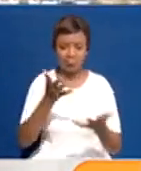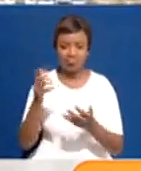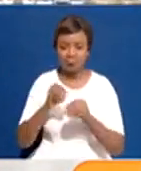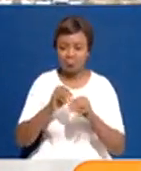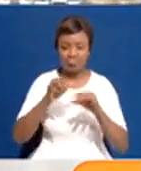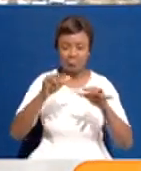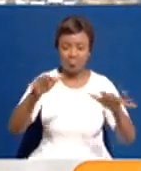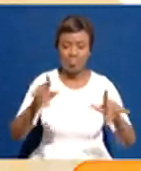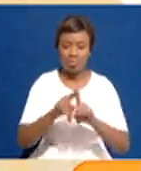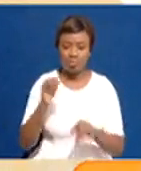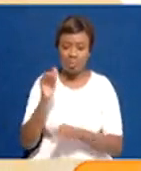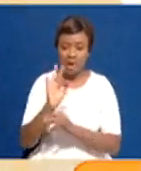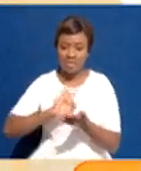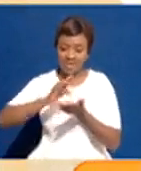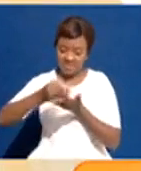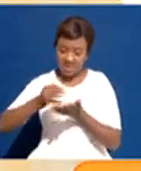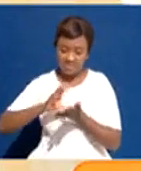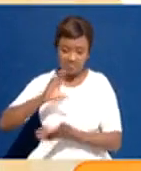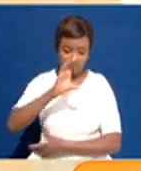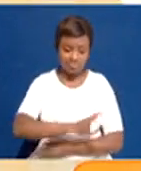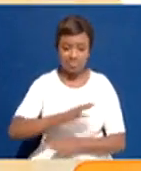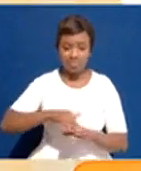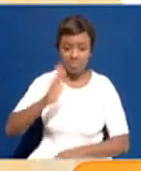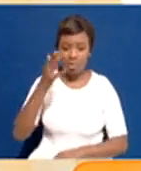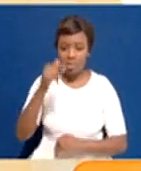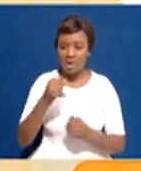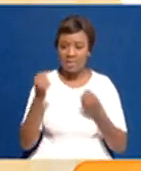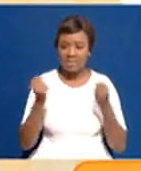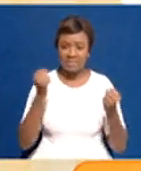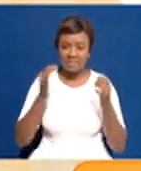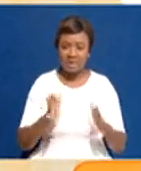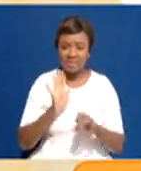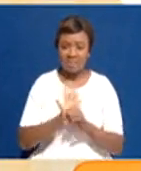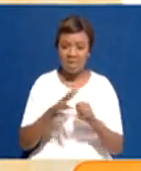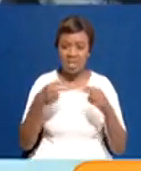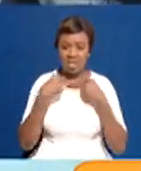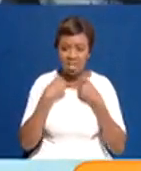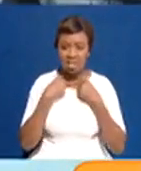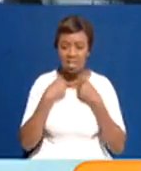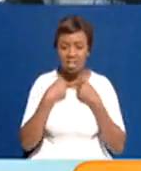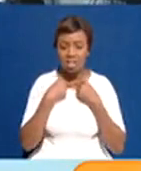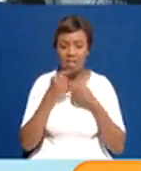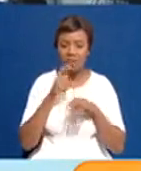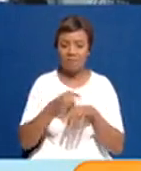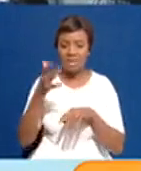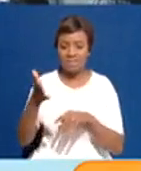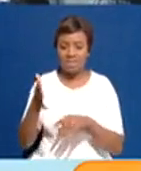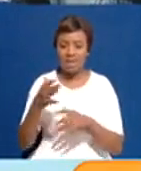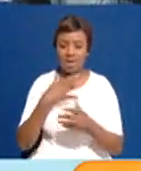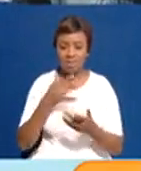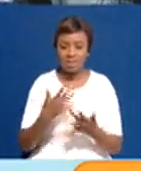allocate more funds to the project as drivers spend a lot of time in the delivery of